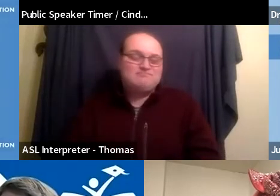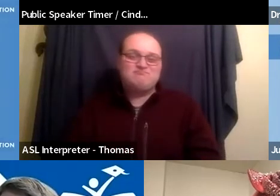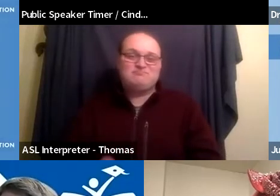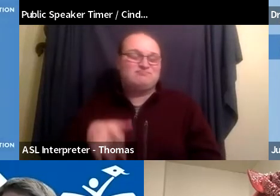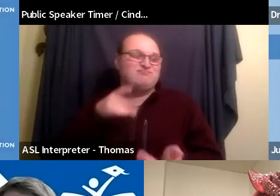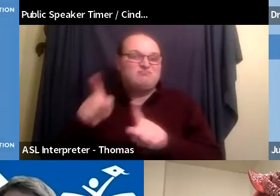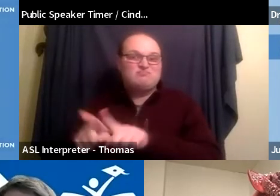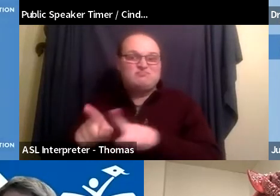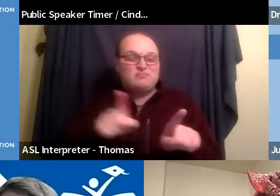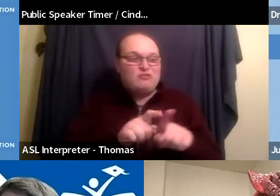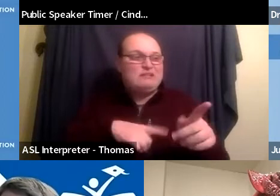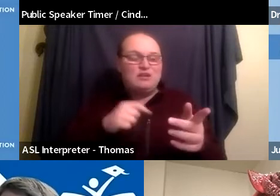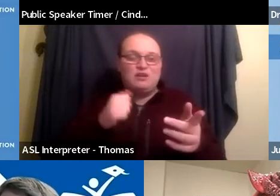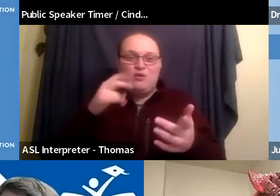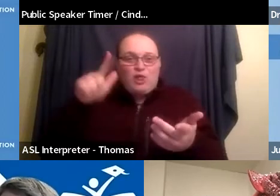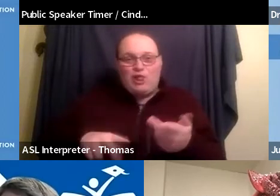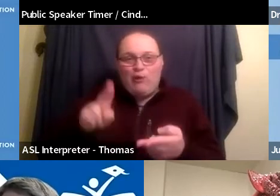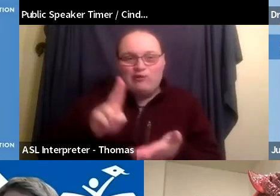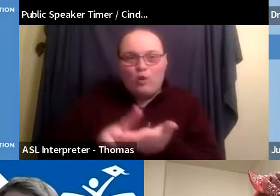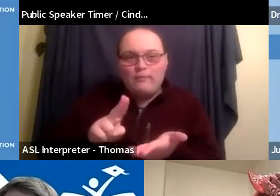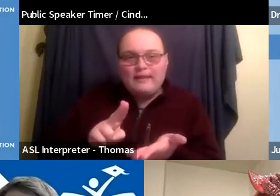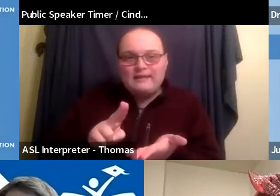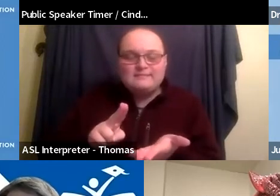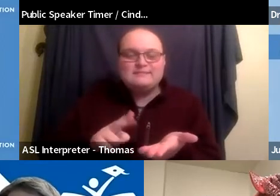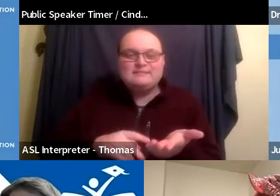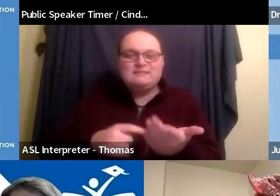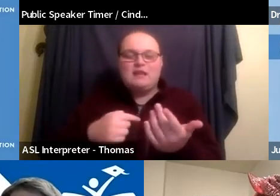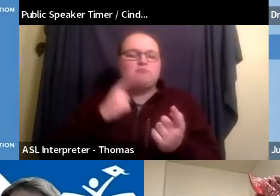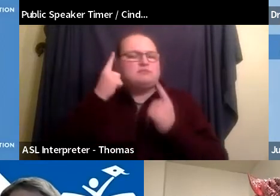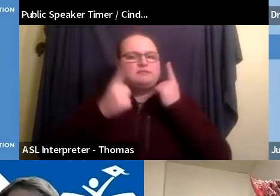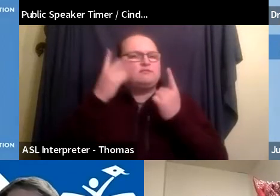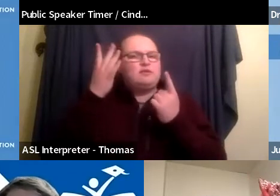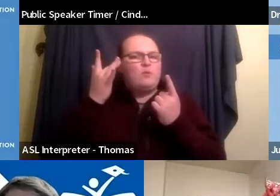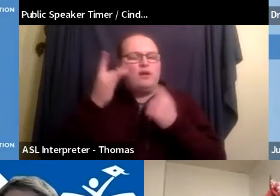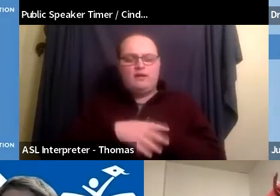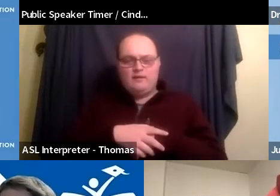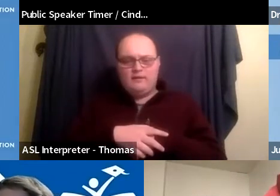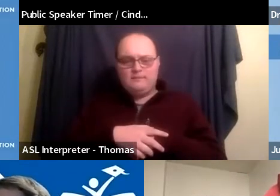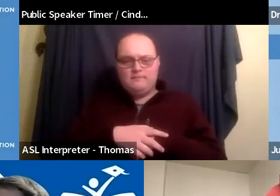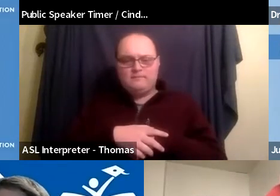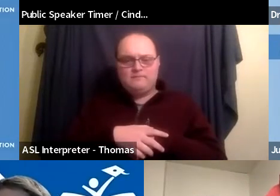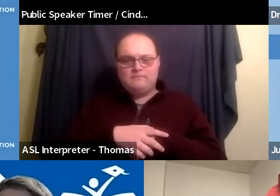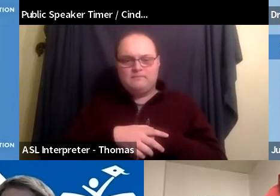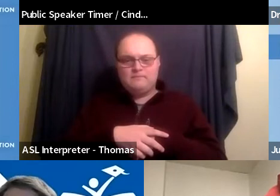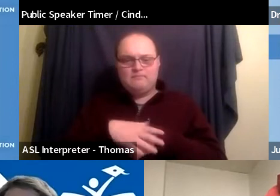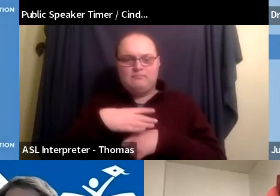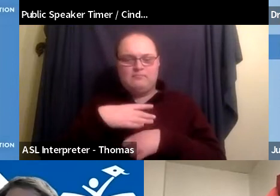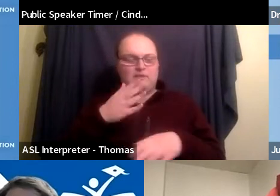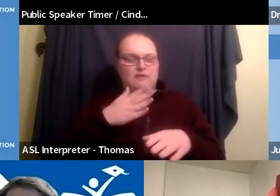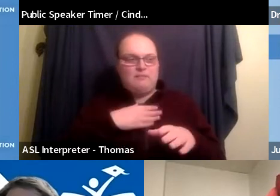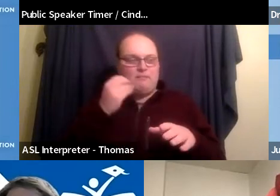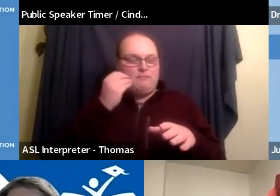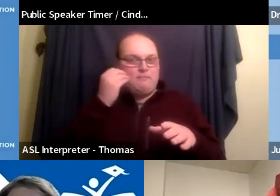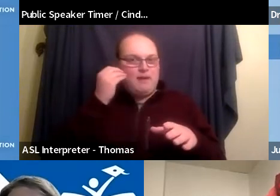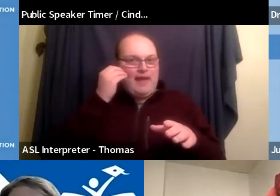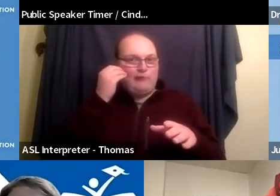short enrolled. And I'm wondering, my mortgage is 30 years mortgage. My house currently that I'm living in is